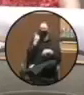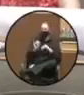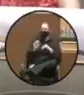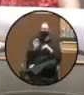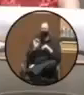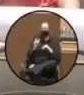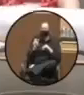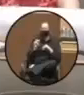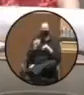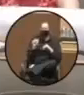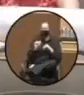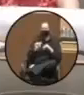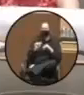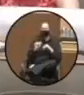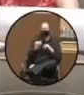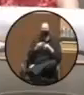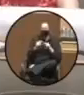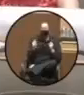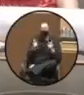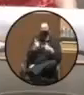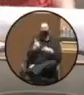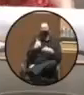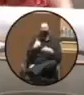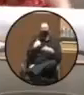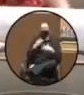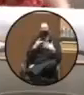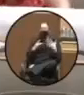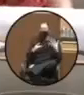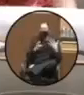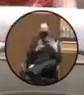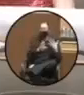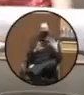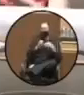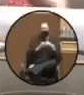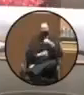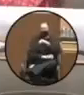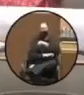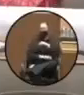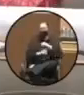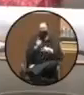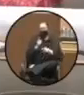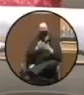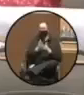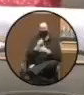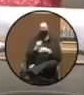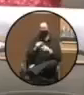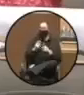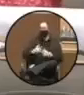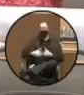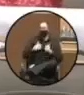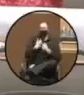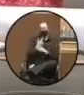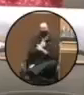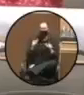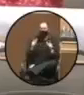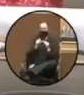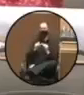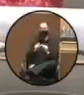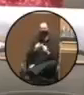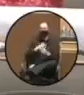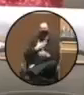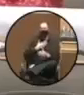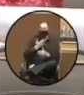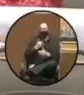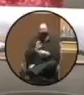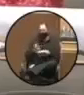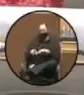private life. Everyone here has a choice given to them by their constitutional rights, the right to life, liberty, and the pursuit of happiness. If you are forcing